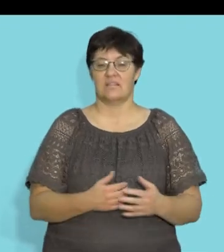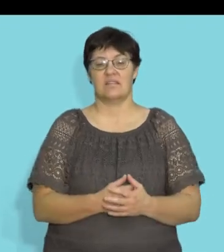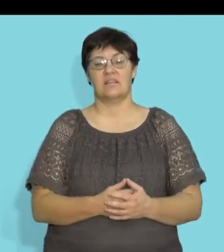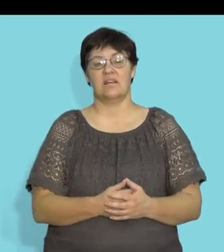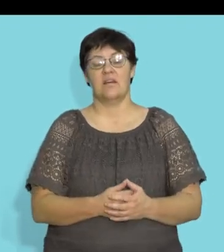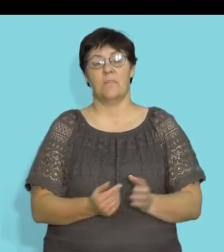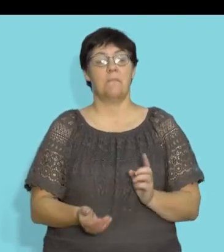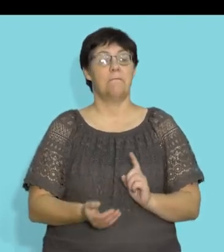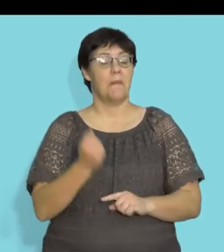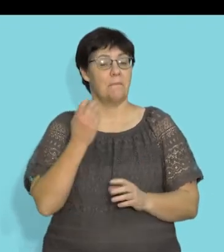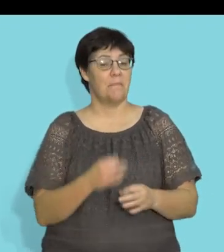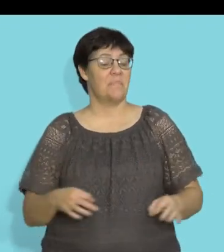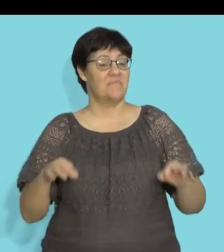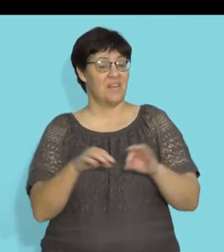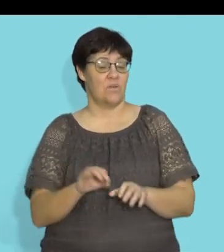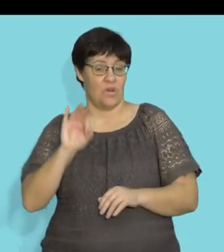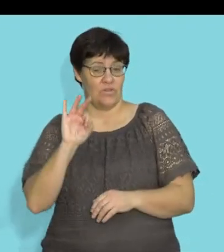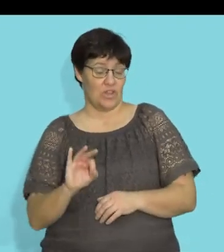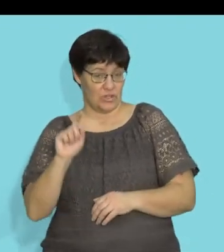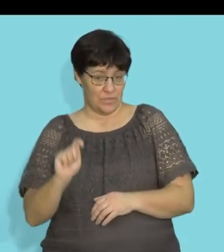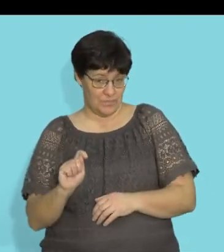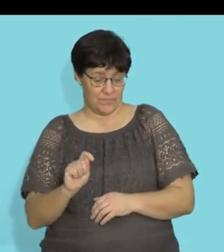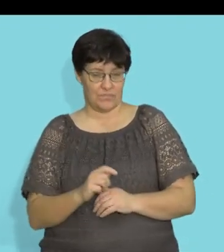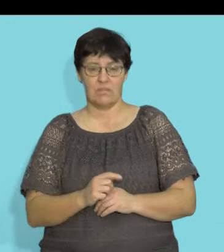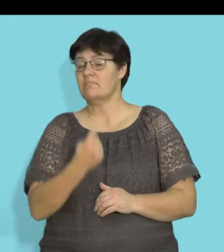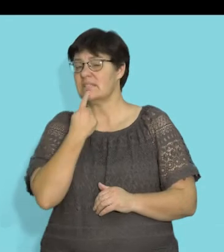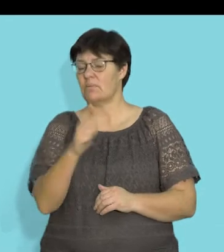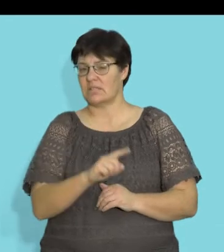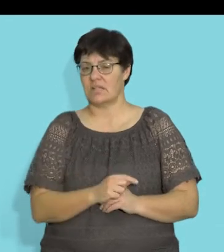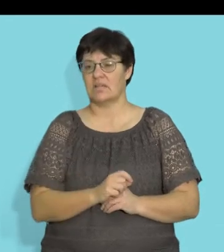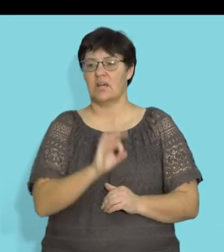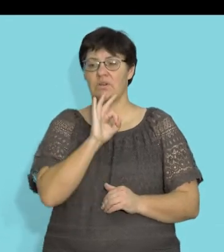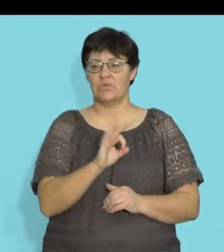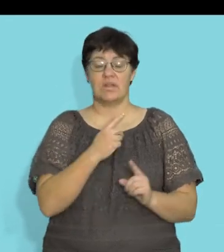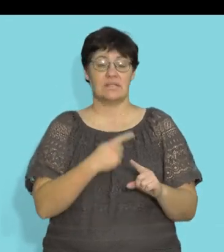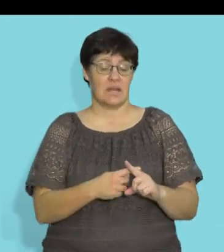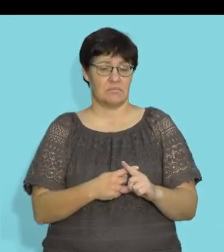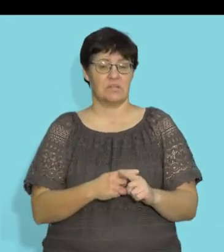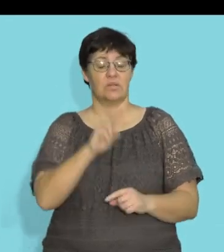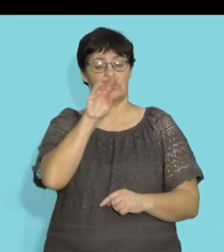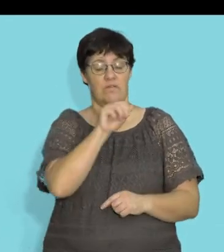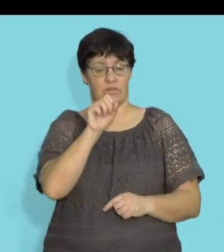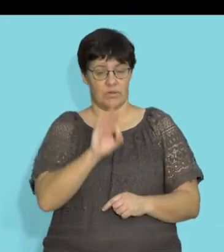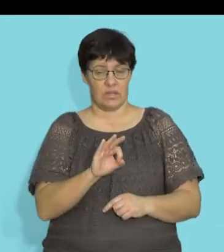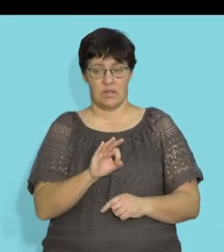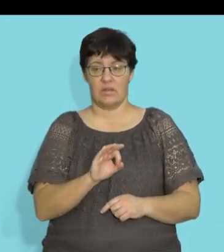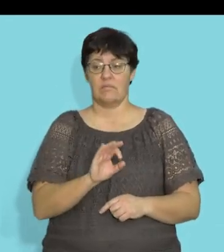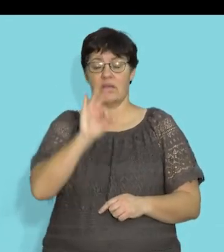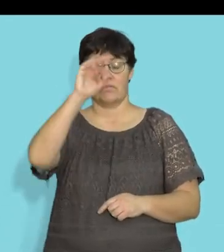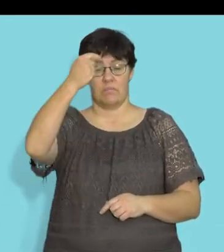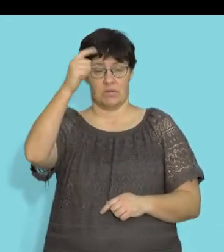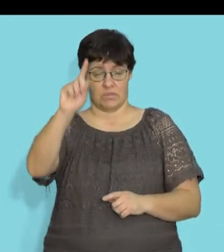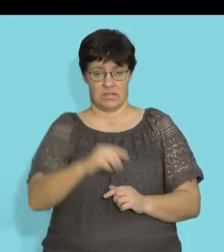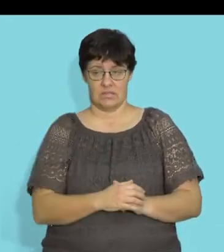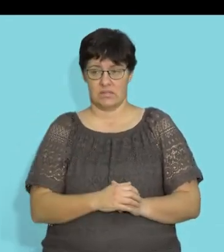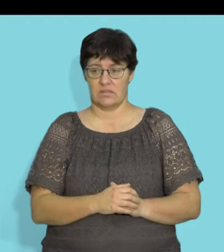Cool, guys. And then to find the value of the third term, I'm going to say 3 times 2 over 3 to the power